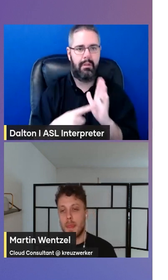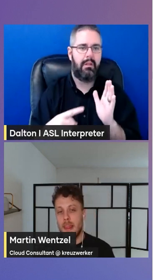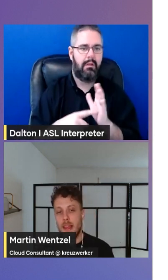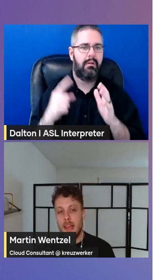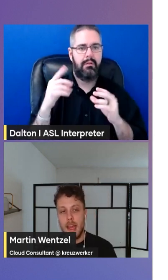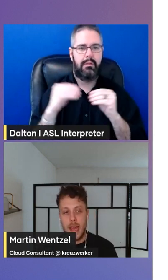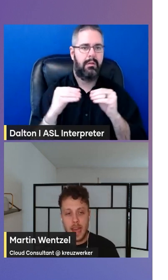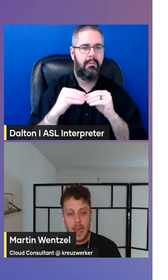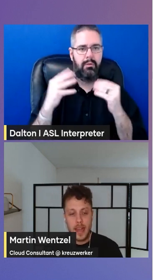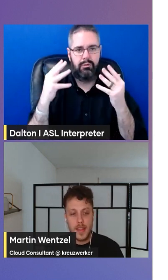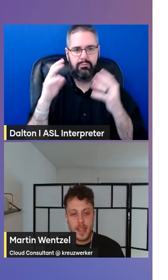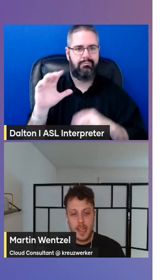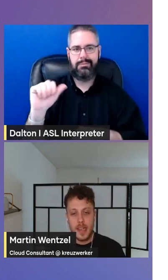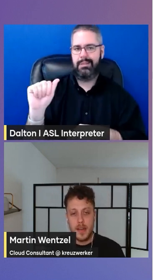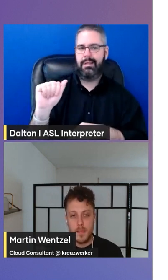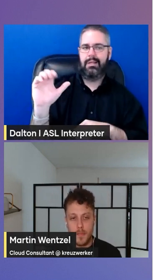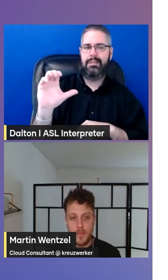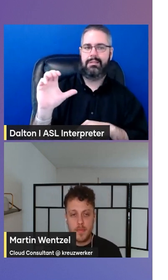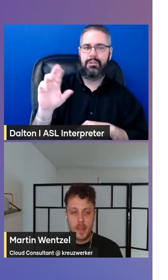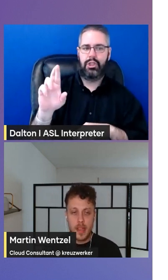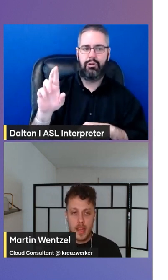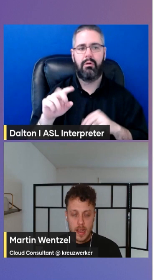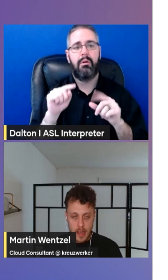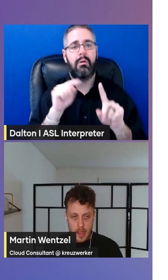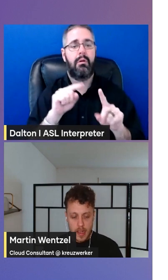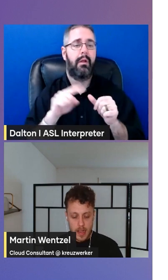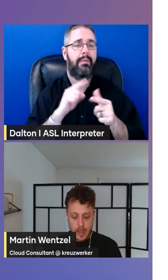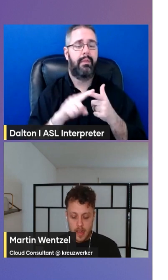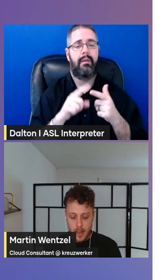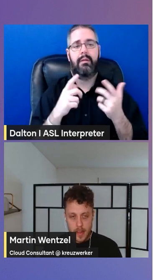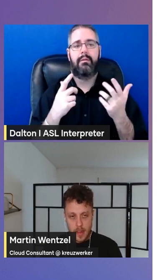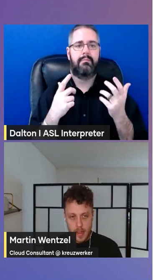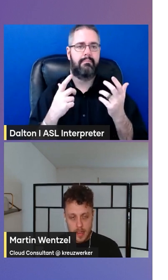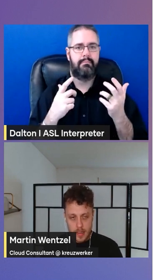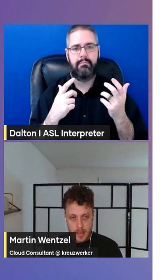ECR. And then